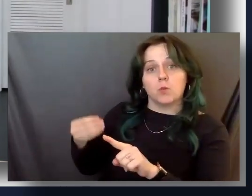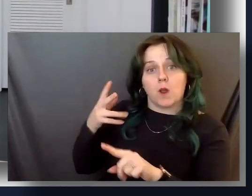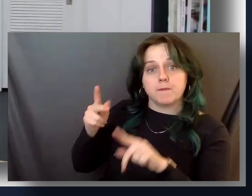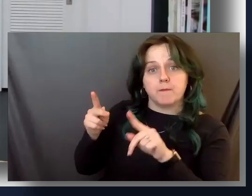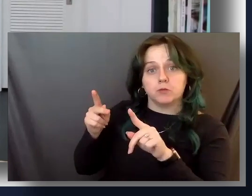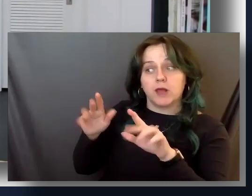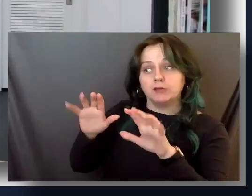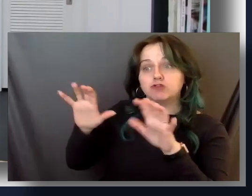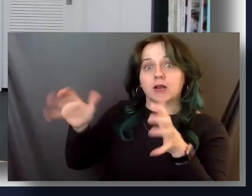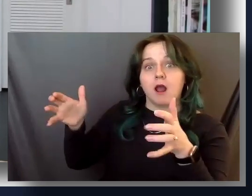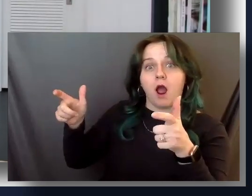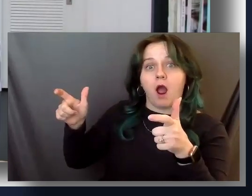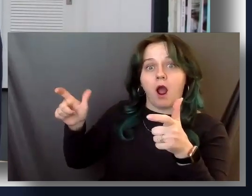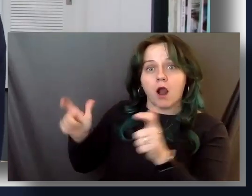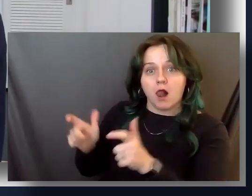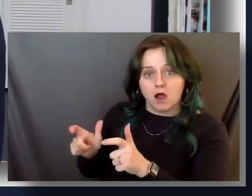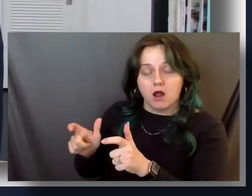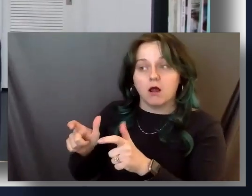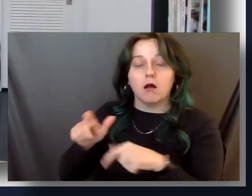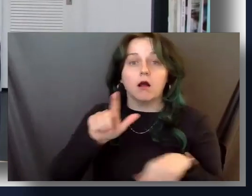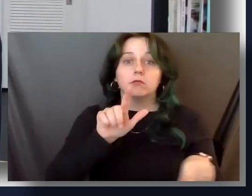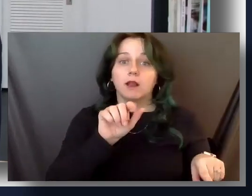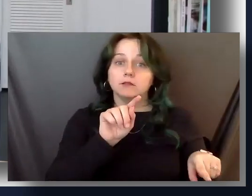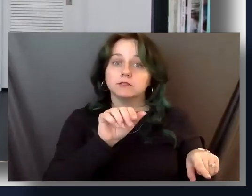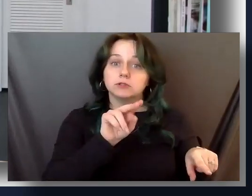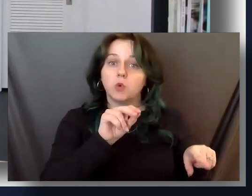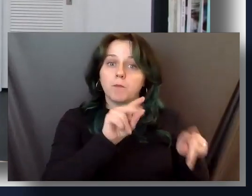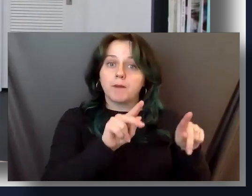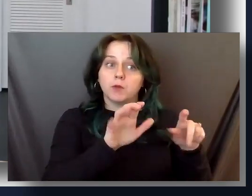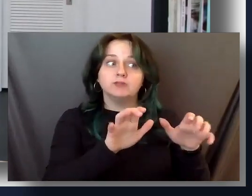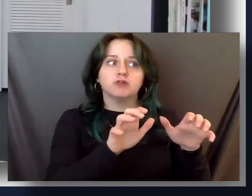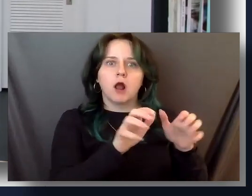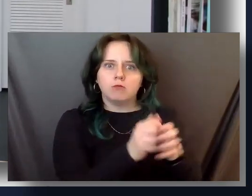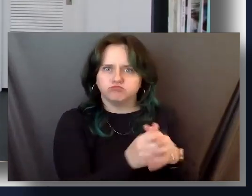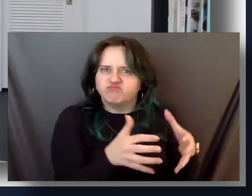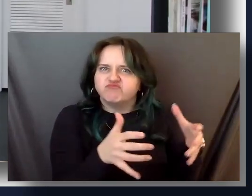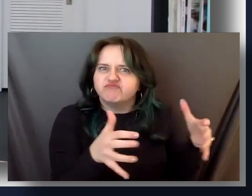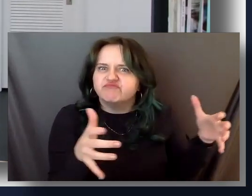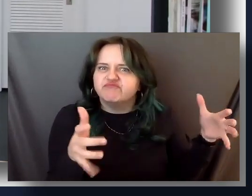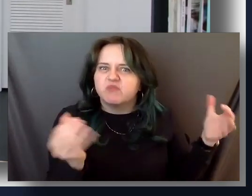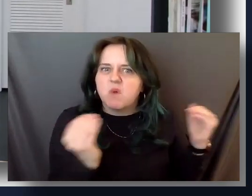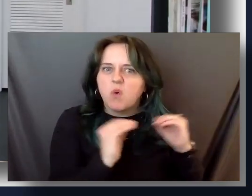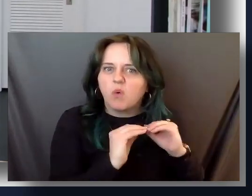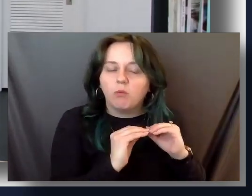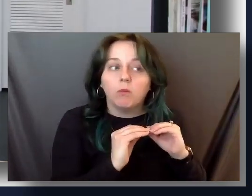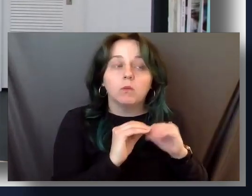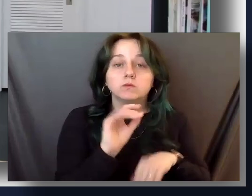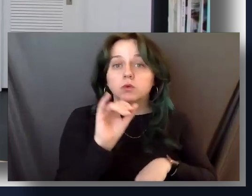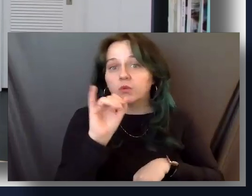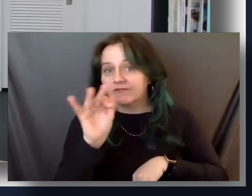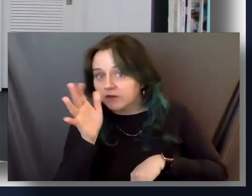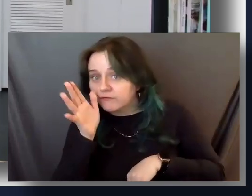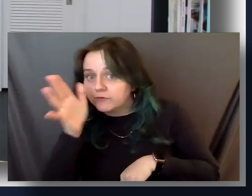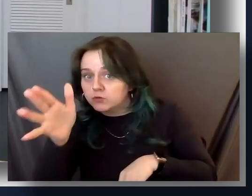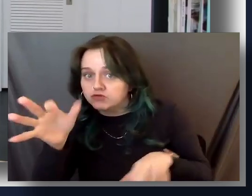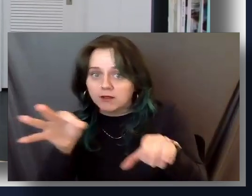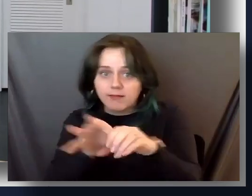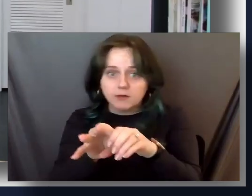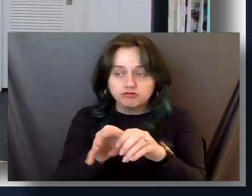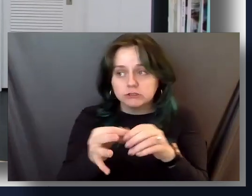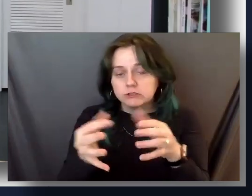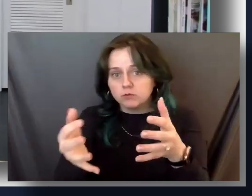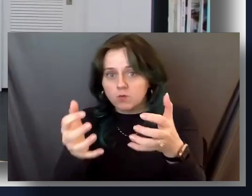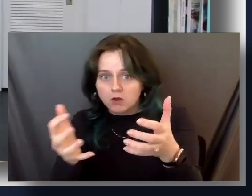is declining, the Latino population is growing. If you want to win elections in the future, you have